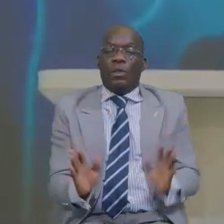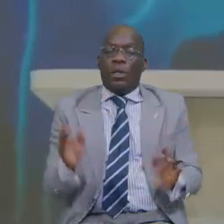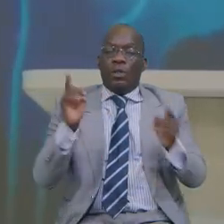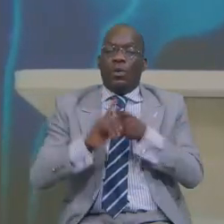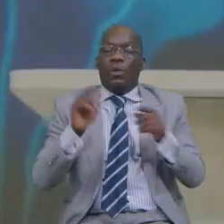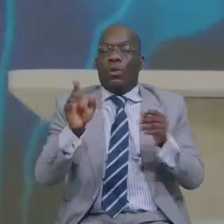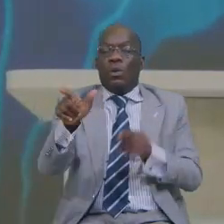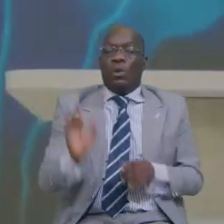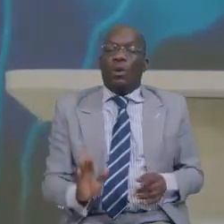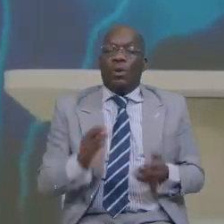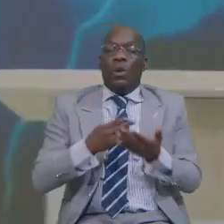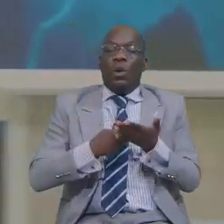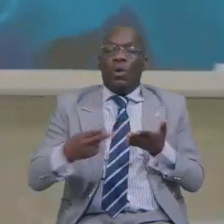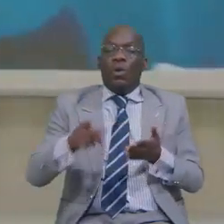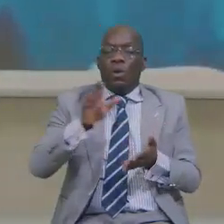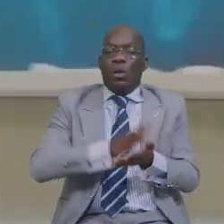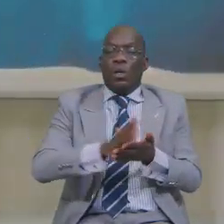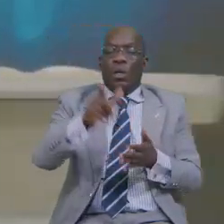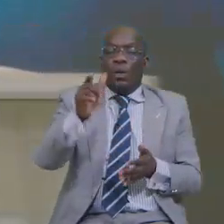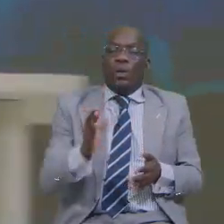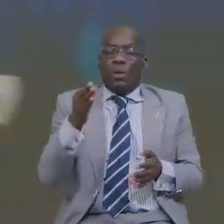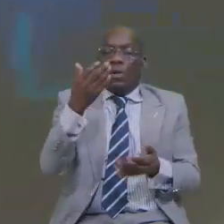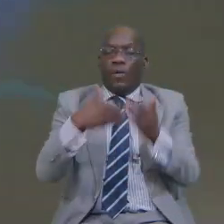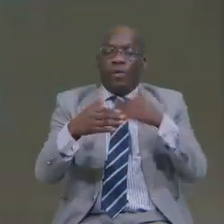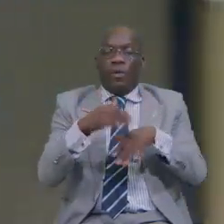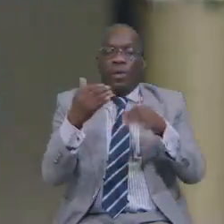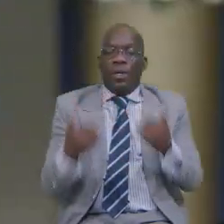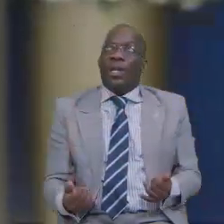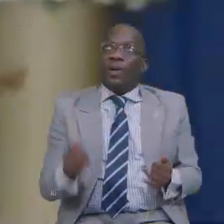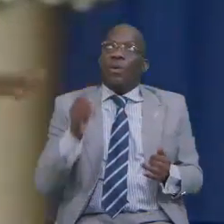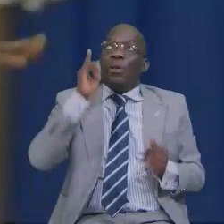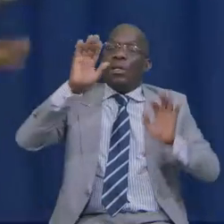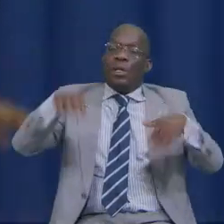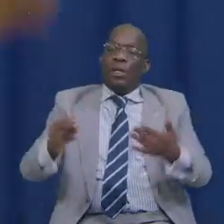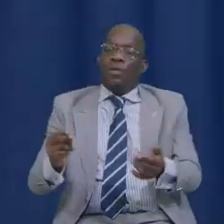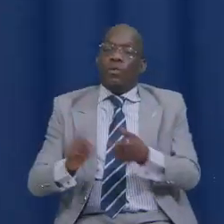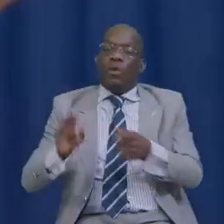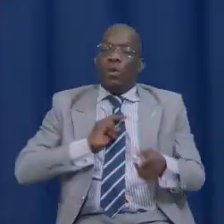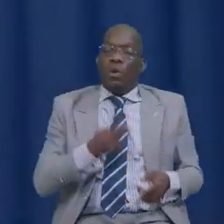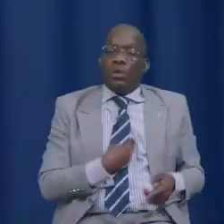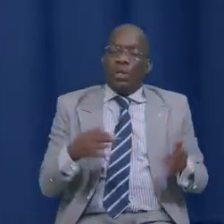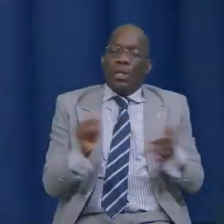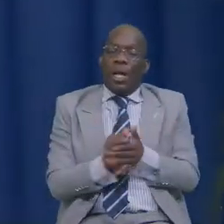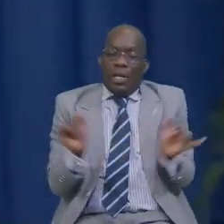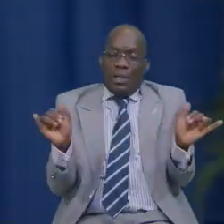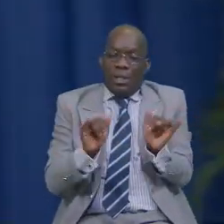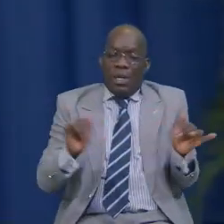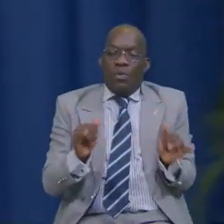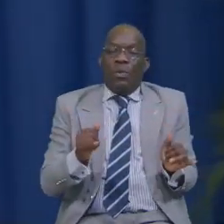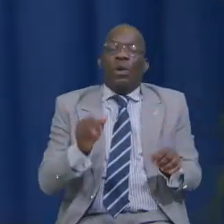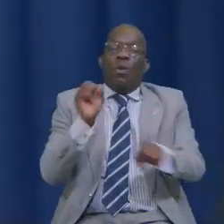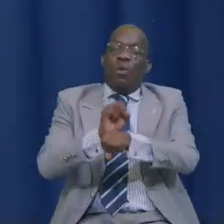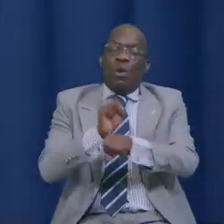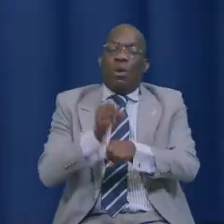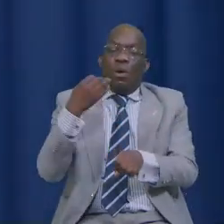Holy God of heaven. And now he has committed unto us that same ministry of